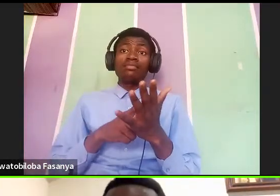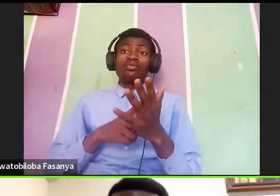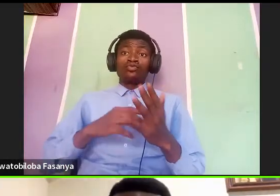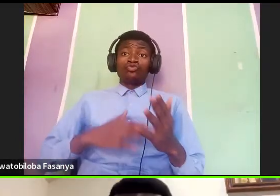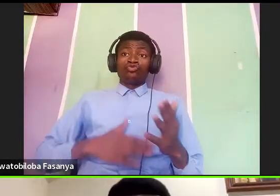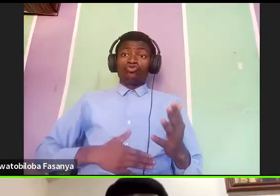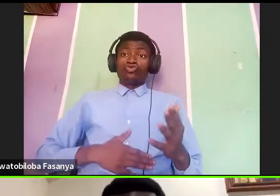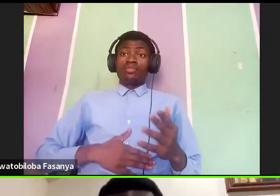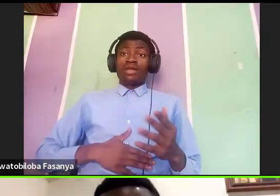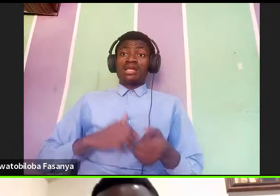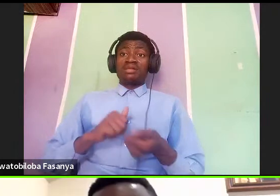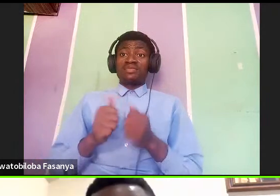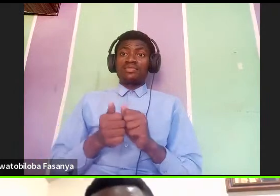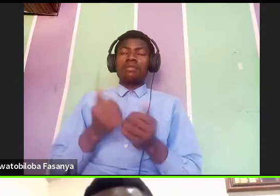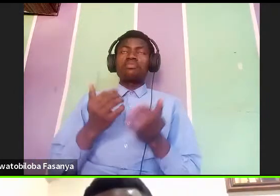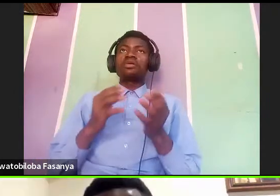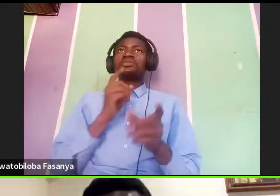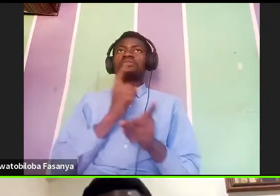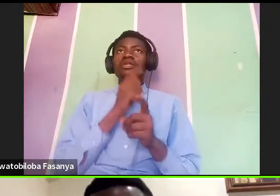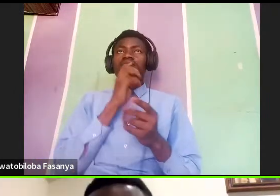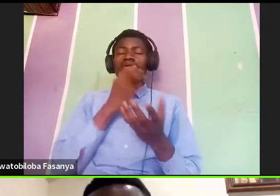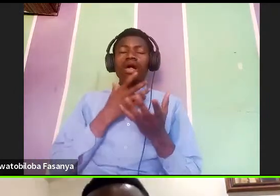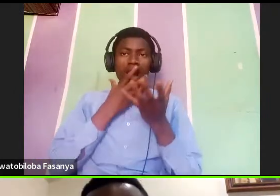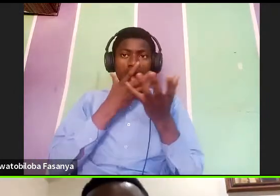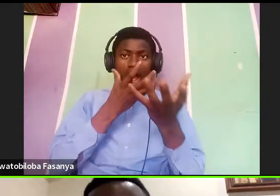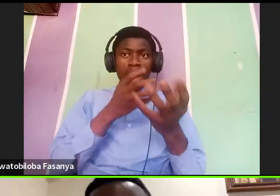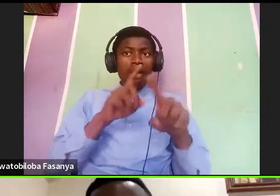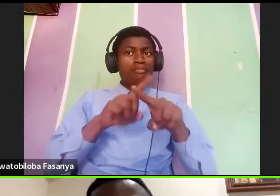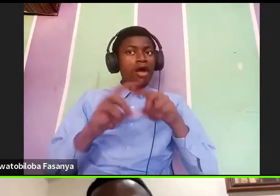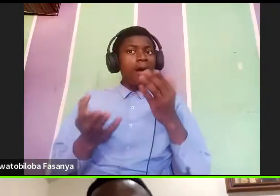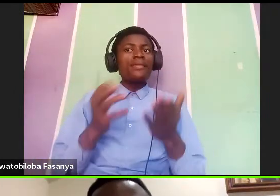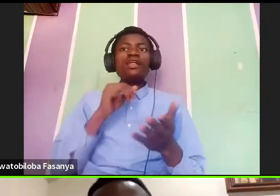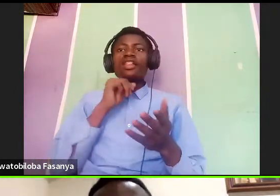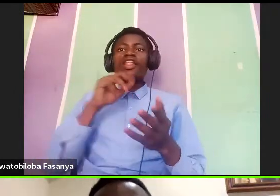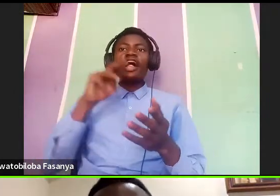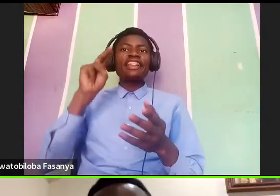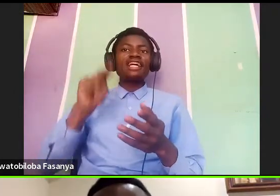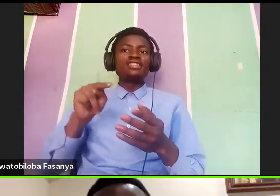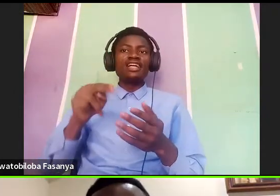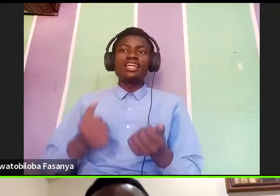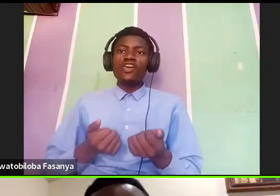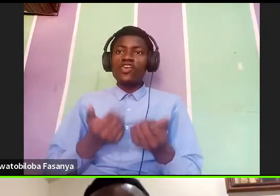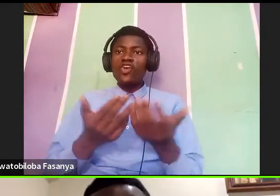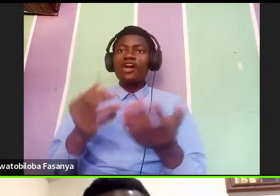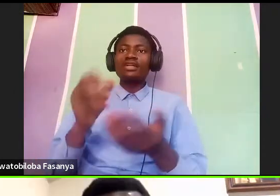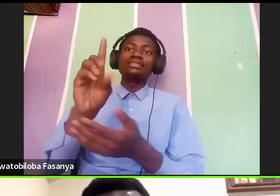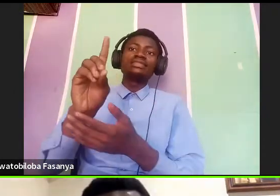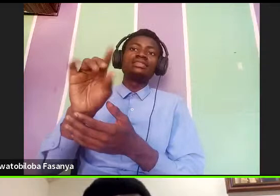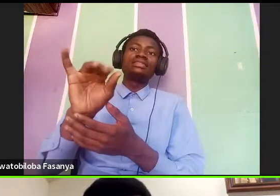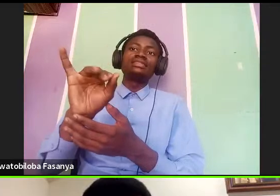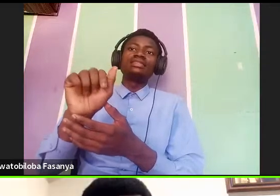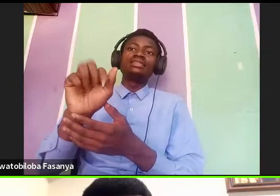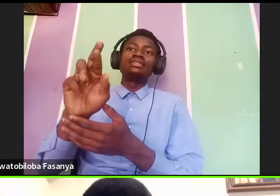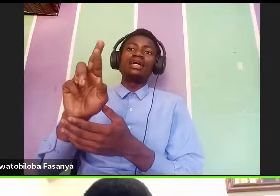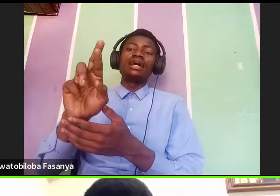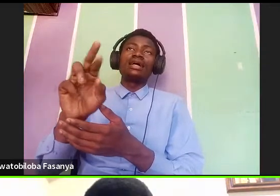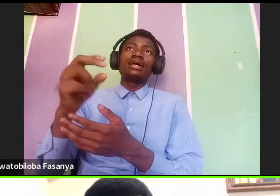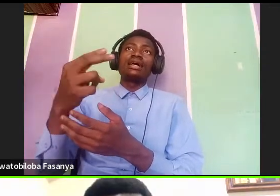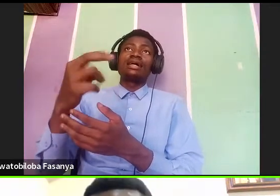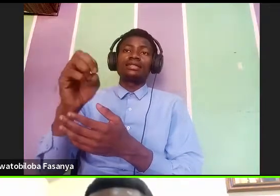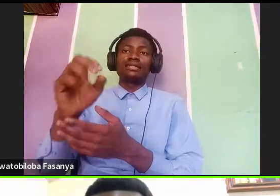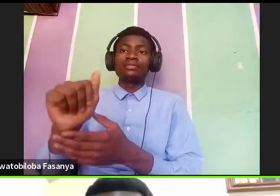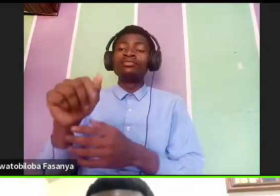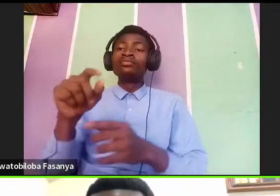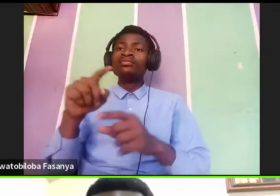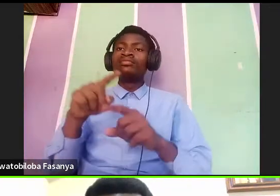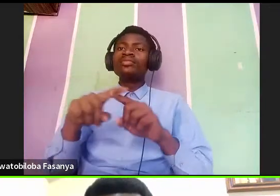may not necessarily cause diarrhea. But even though how hard it is while you're vomiting, very important is